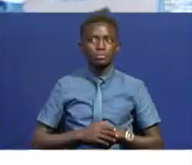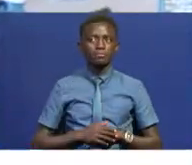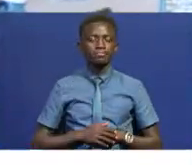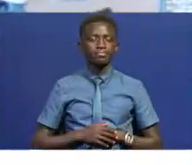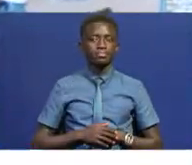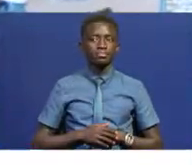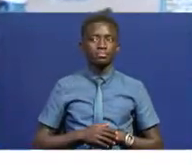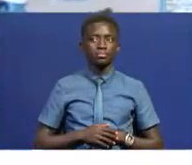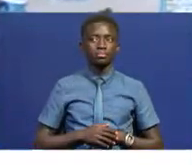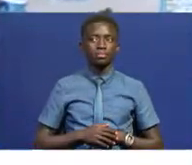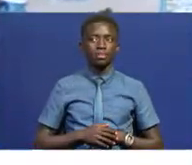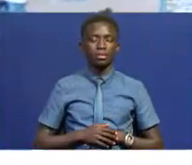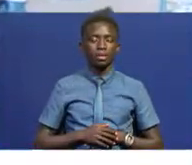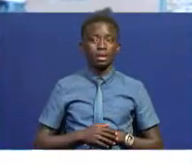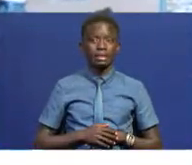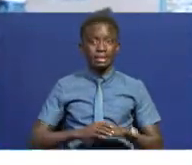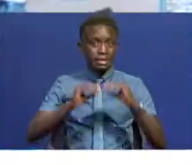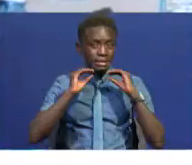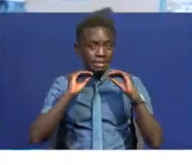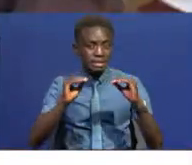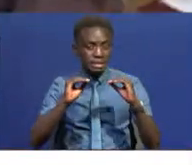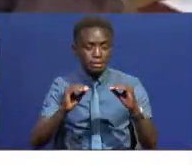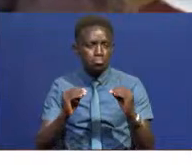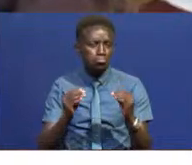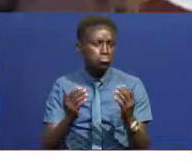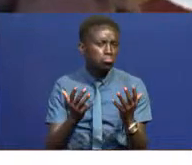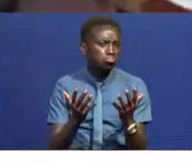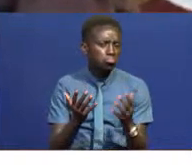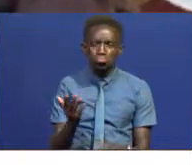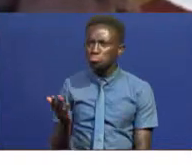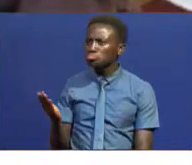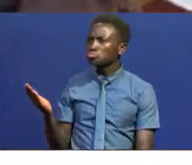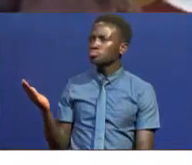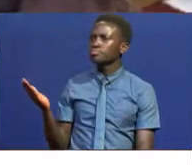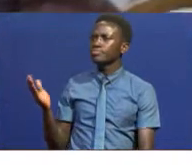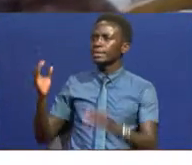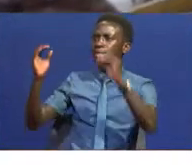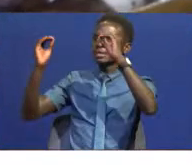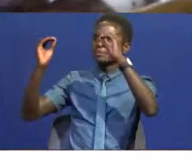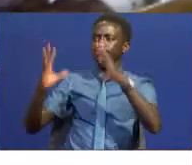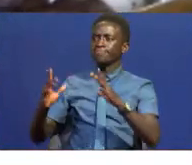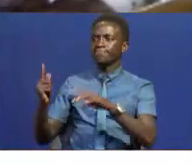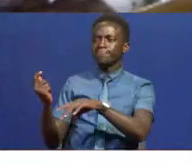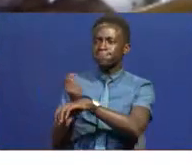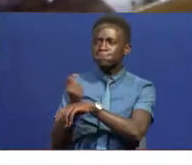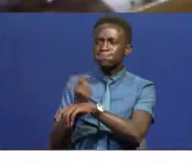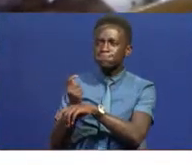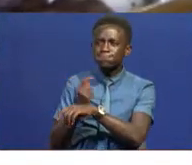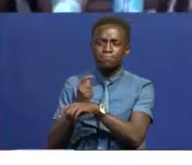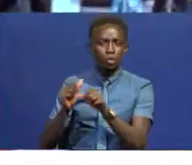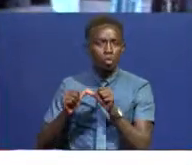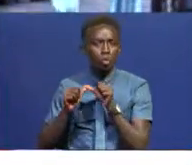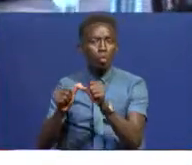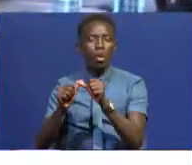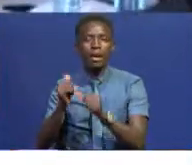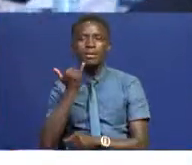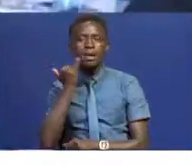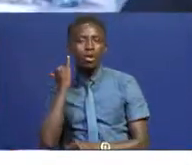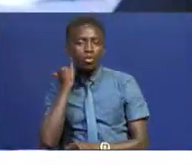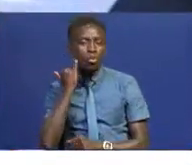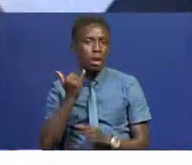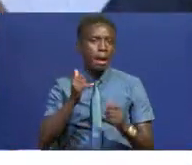teaching, and therefore the training of teacher has been ongoing in Nakuru, Machakos and Kisumu